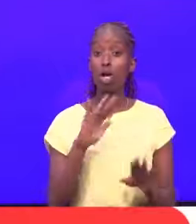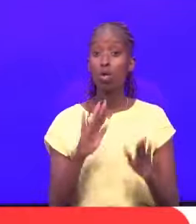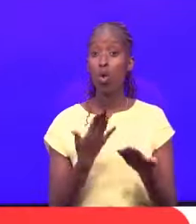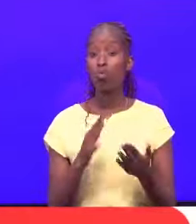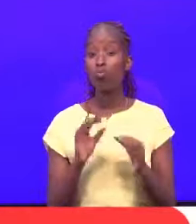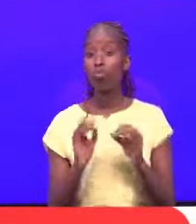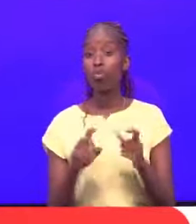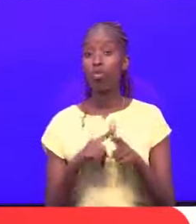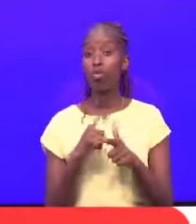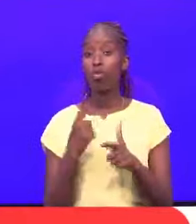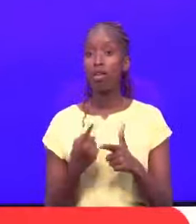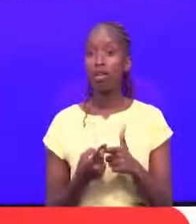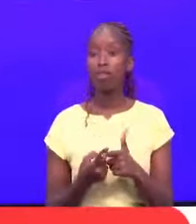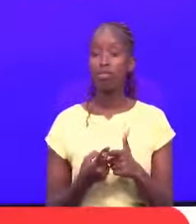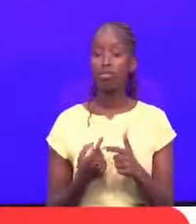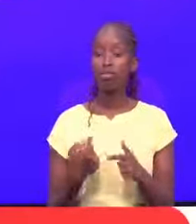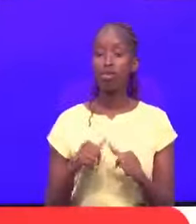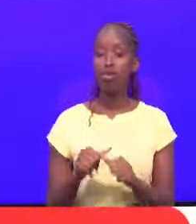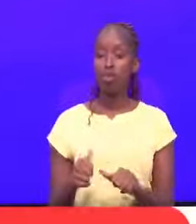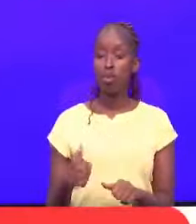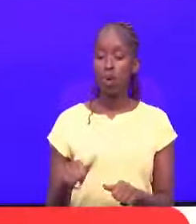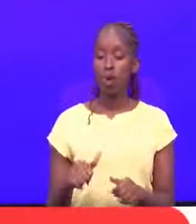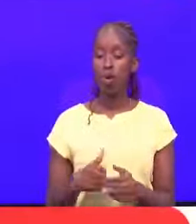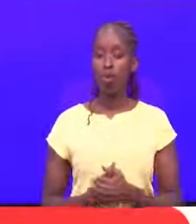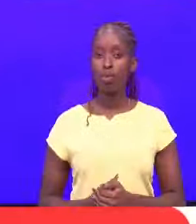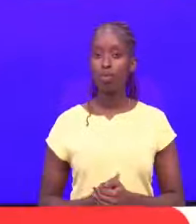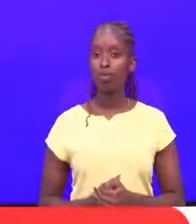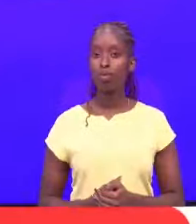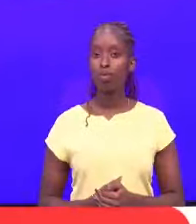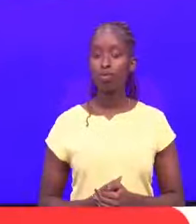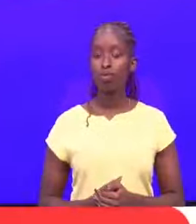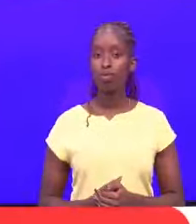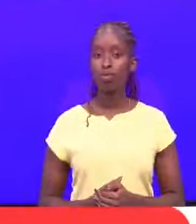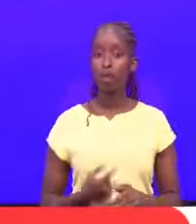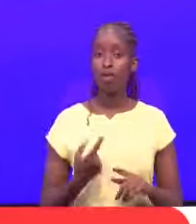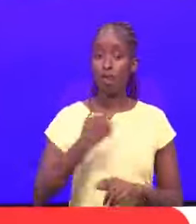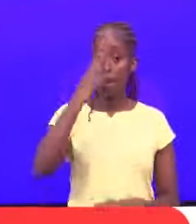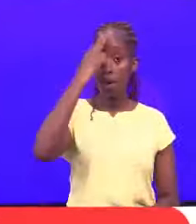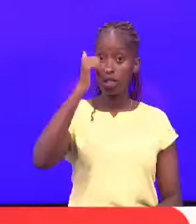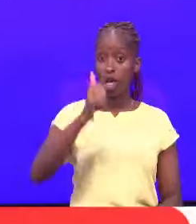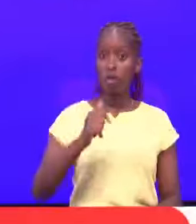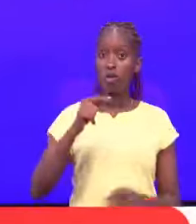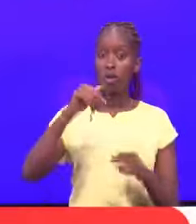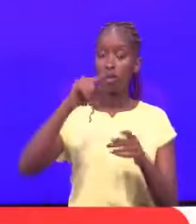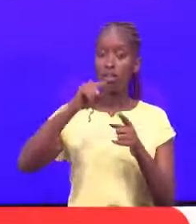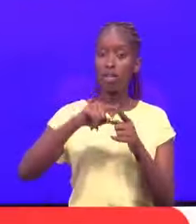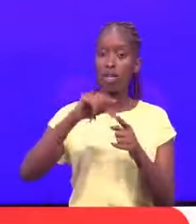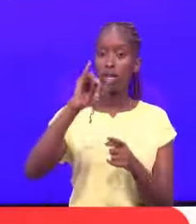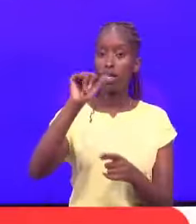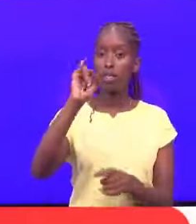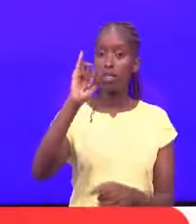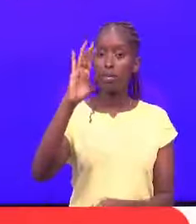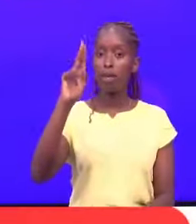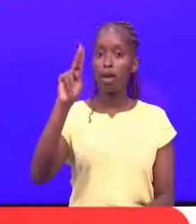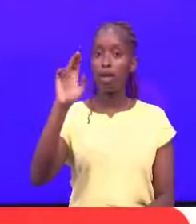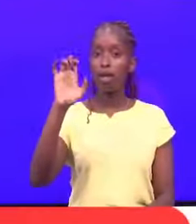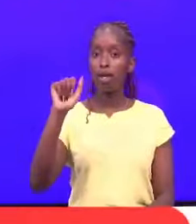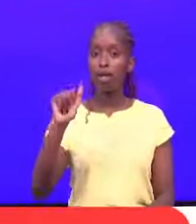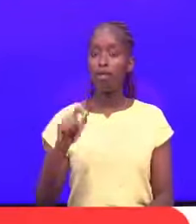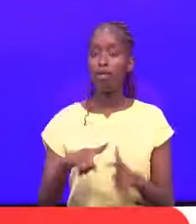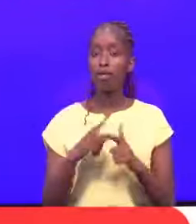of mentality. But right from Isinya in Kajado to Isibania in Kuria, where we are going, the cry